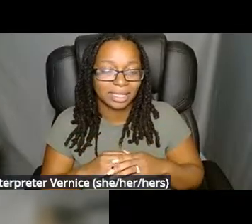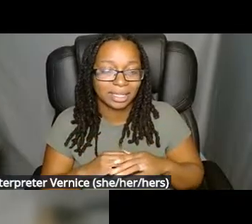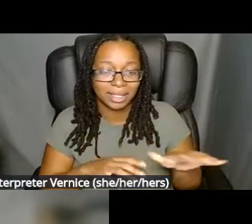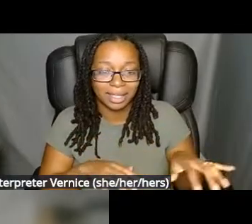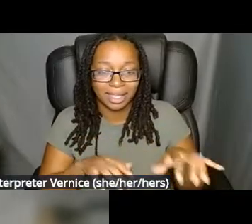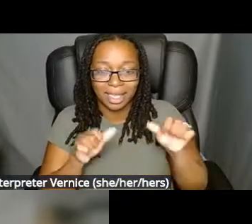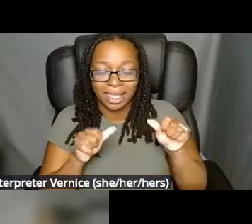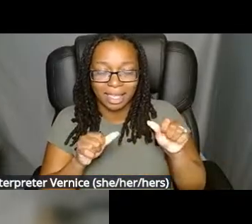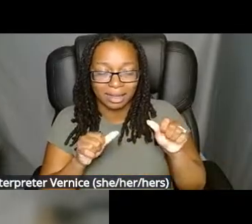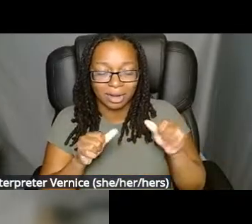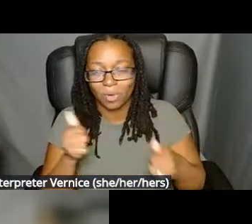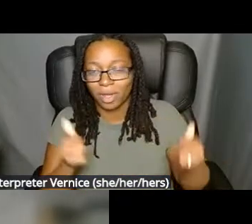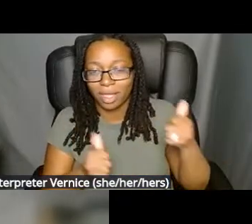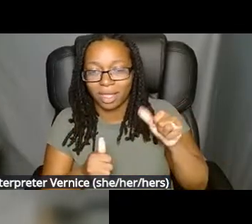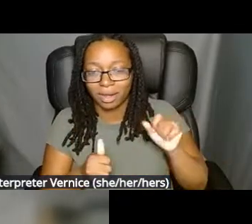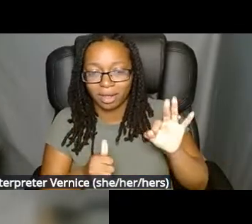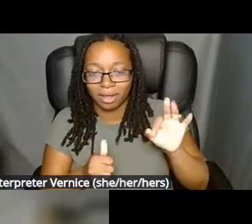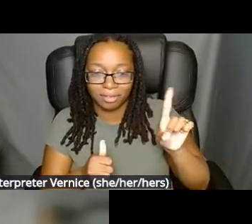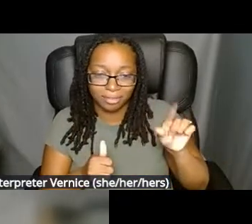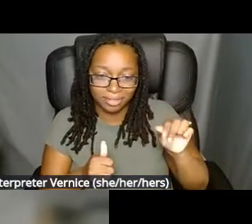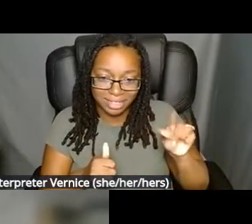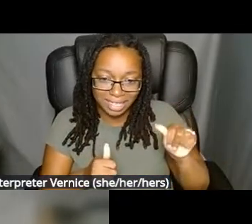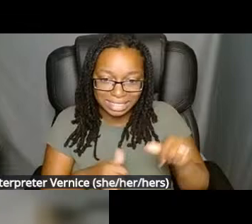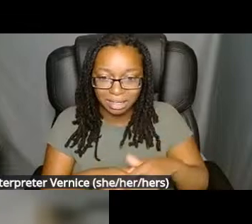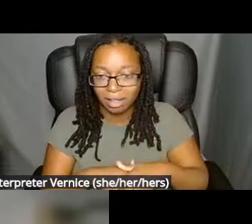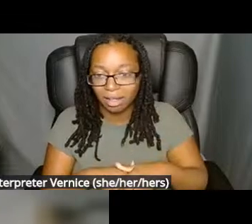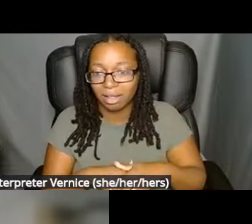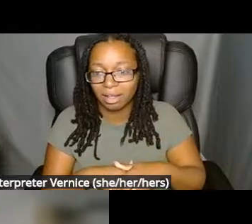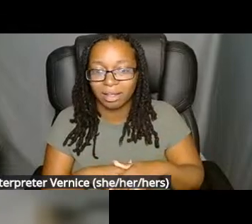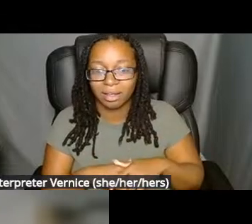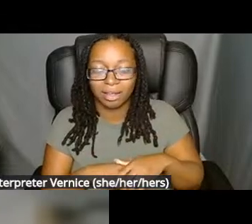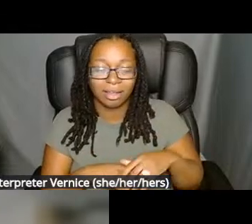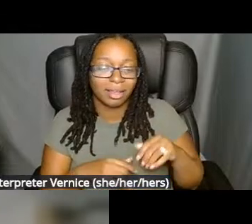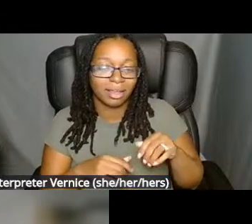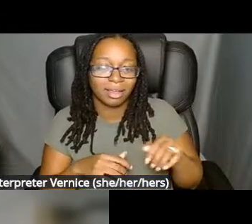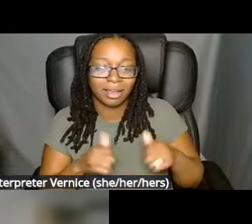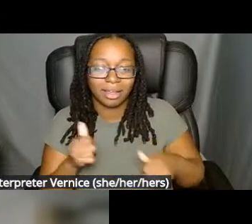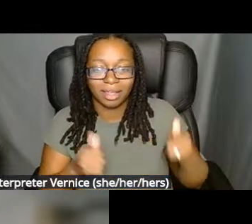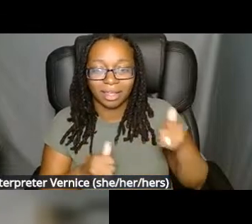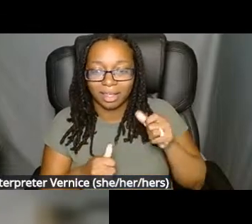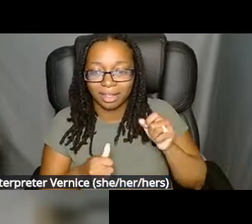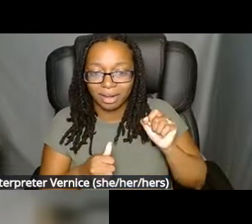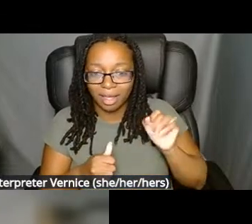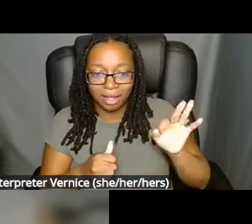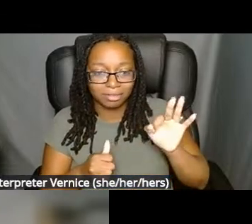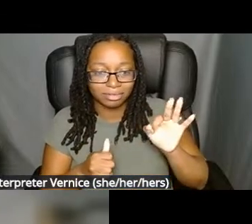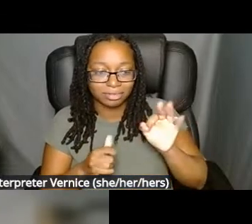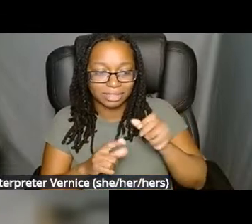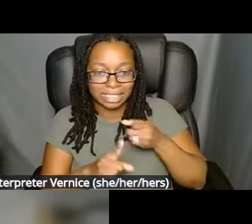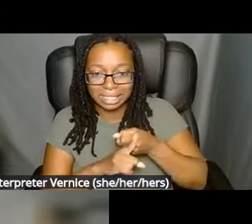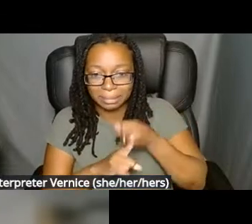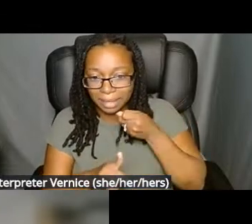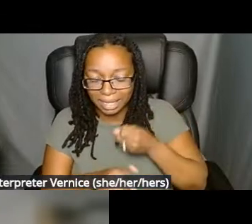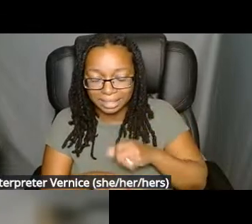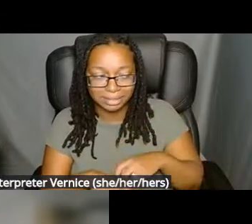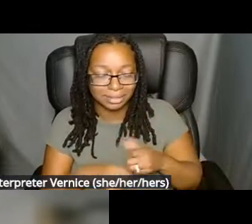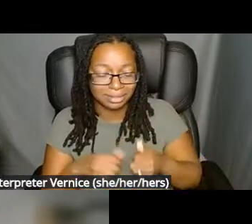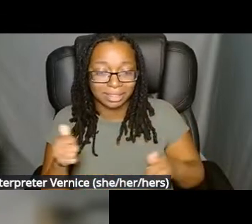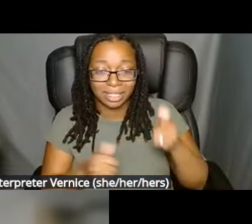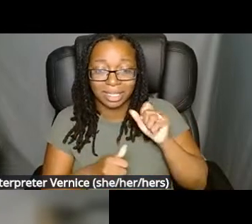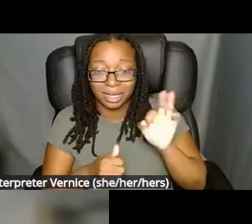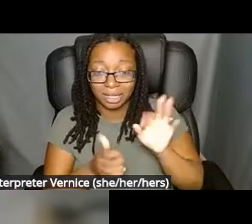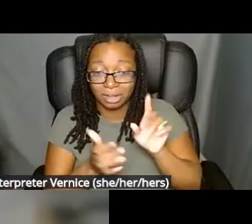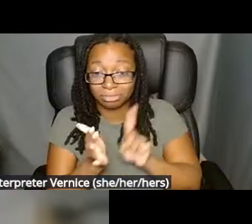go through what kind of jobs are like head of impact, head of research, and then you just kind of look at